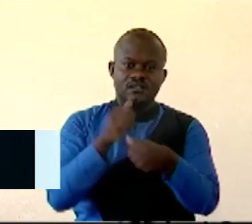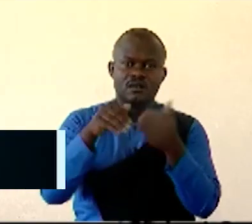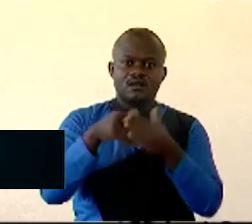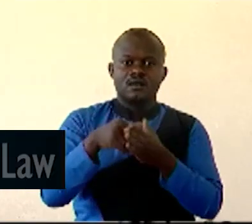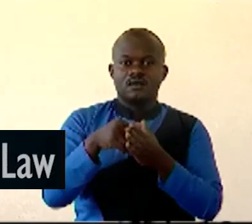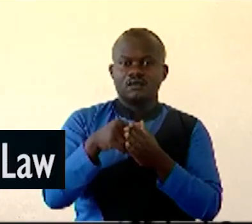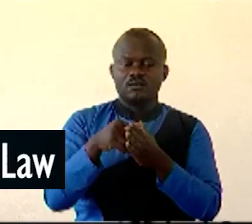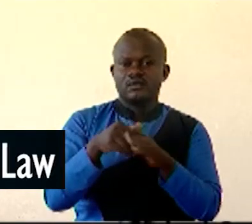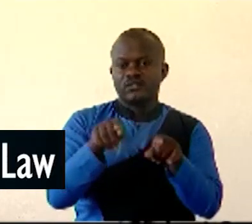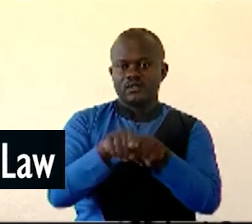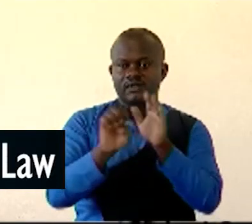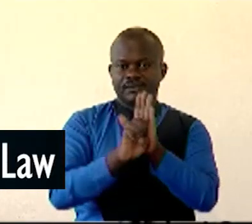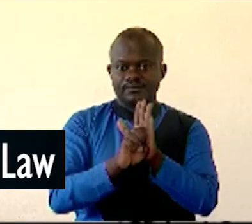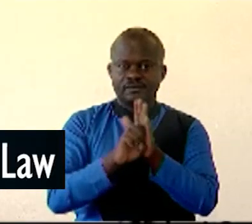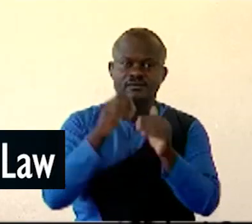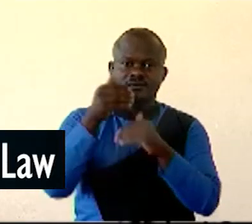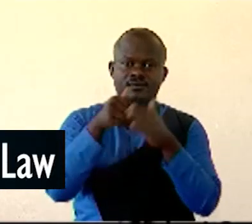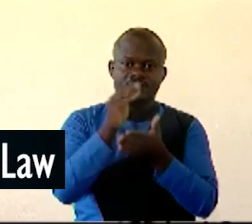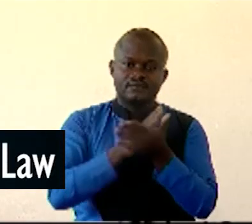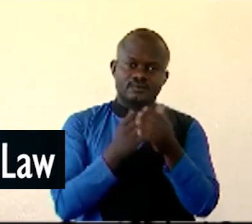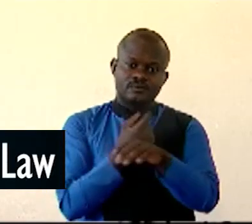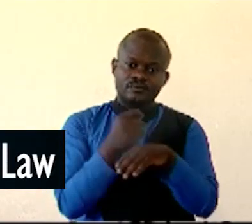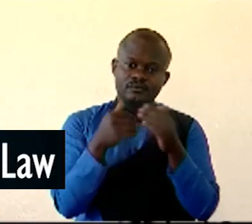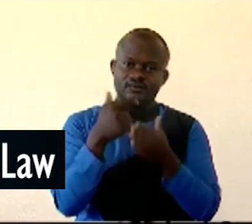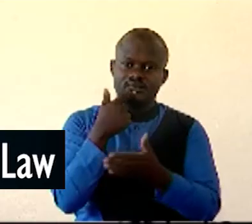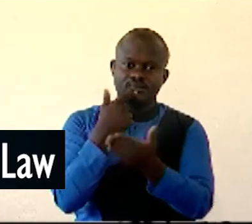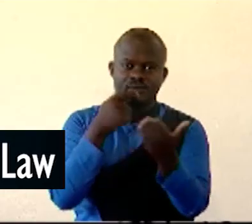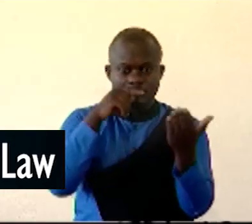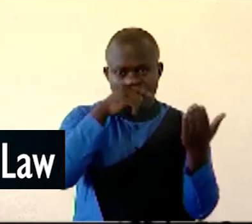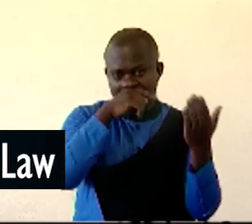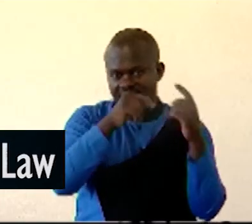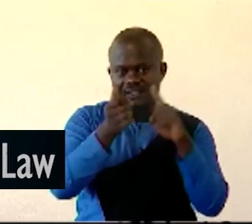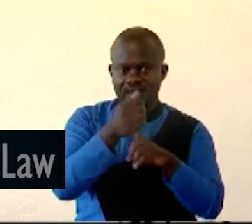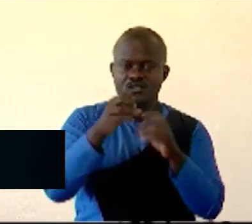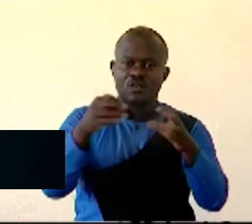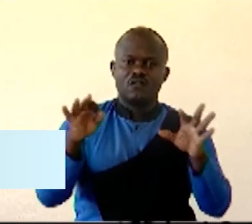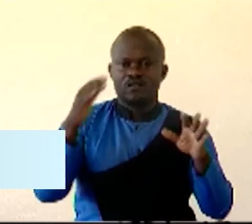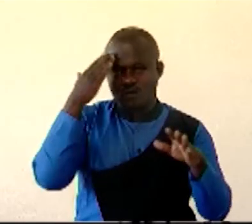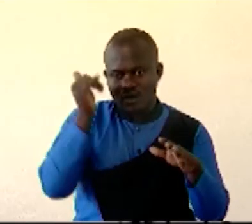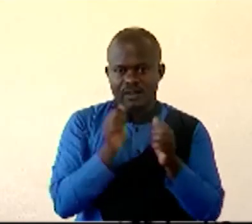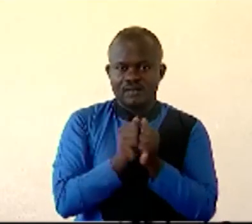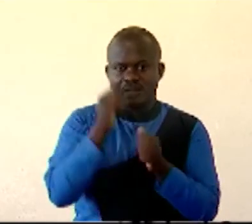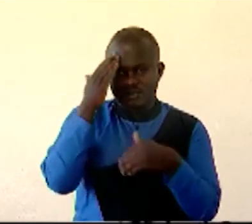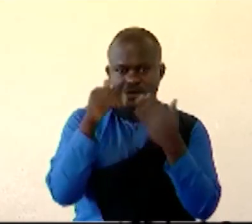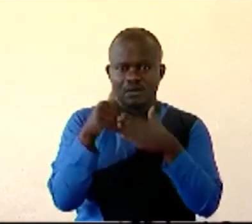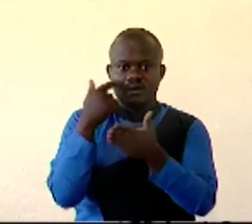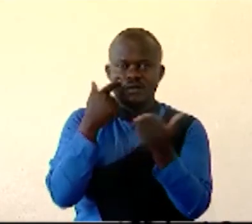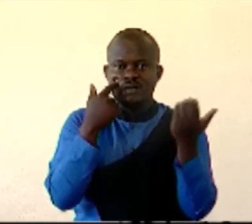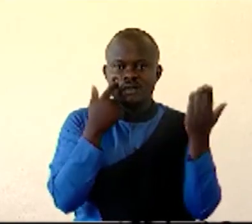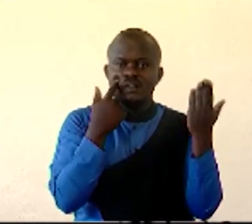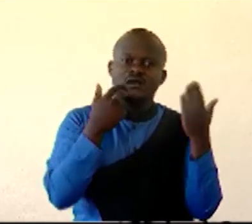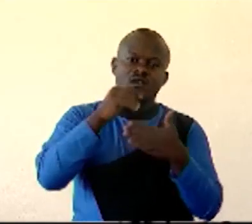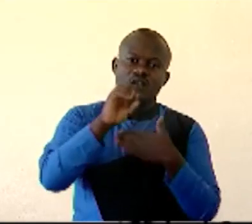for example. After some seconds, it gets off. Why? Because the